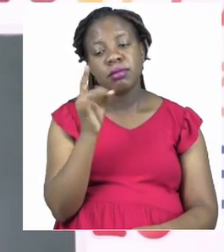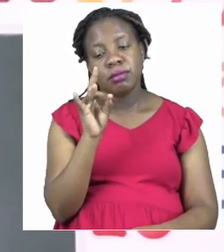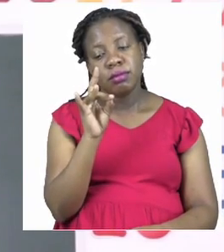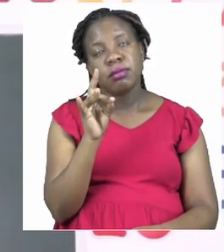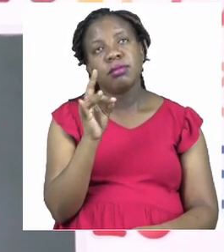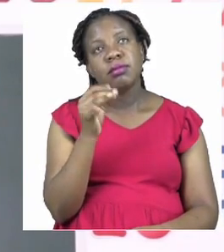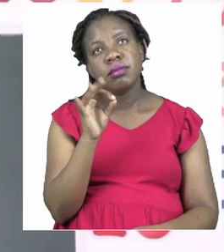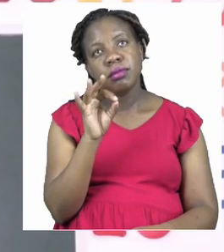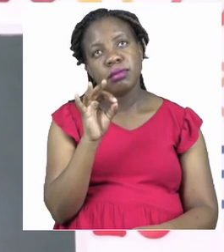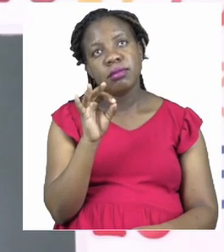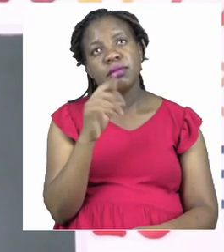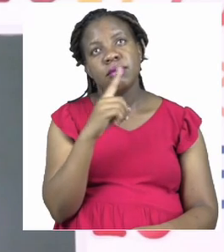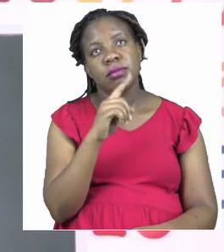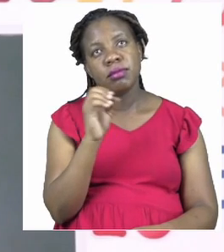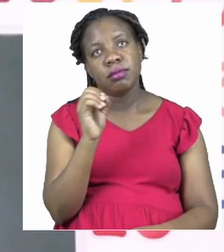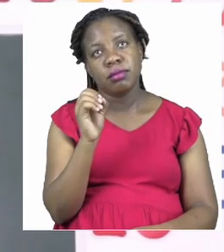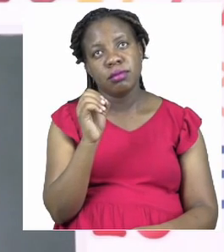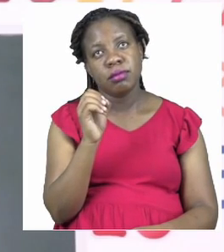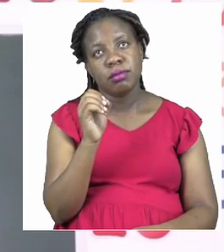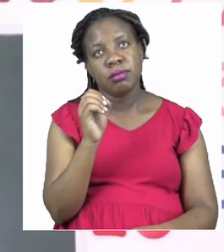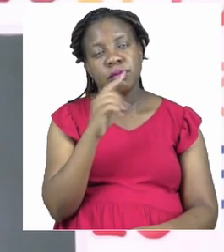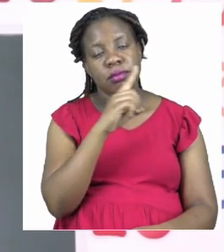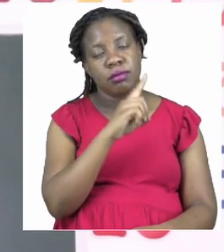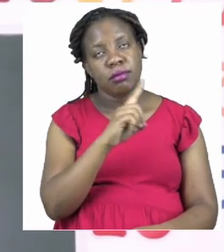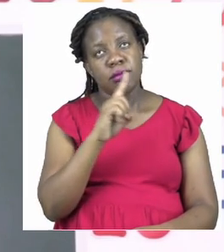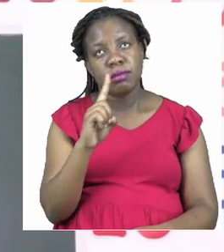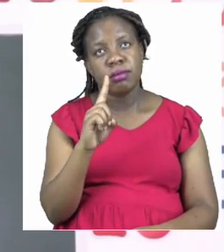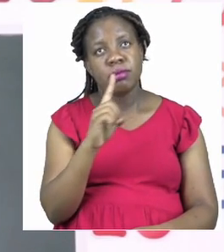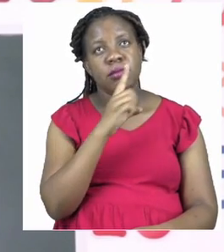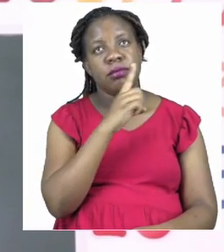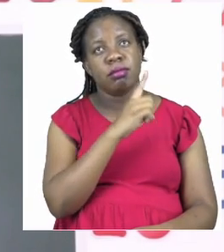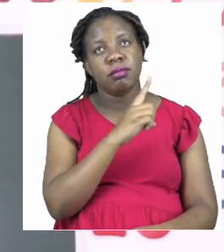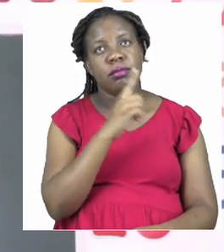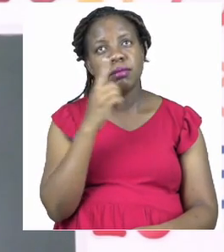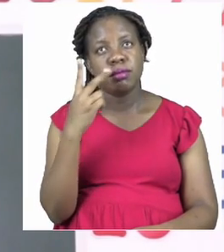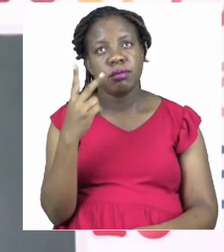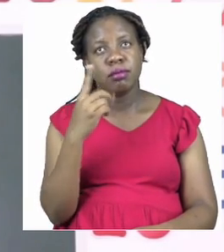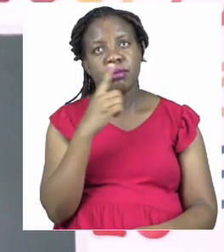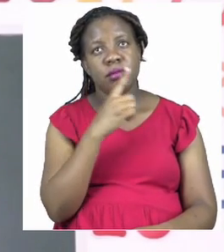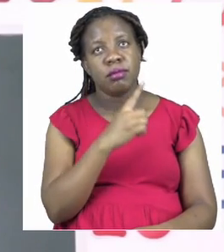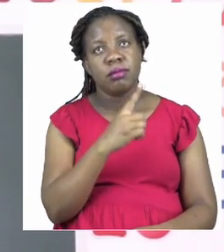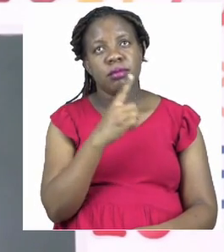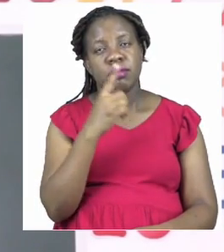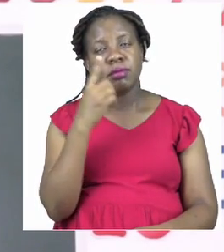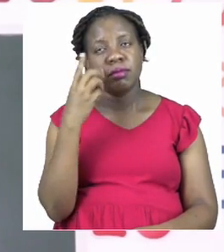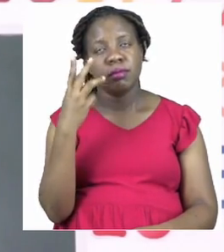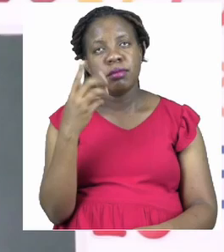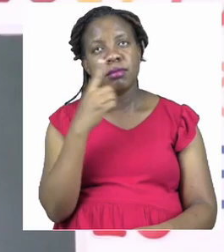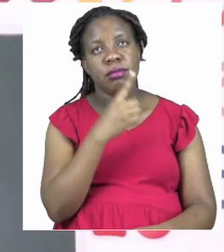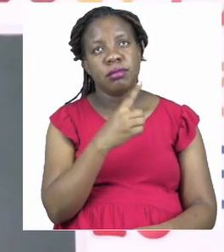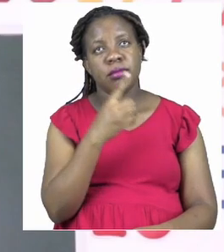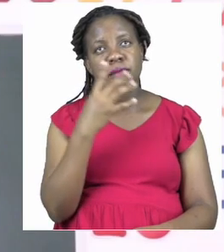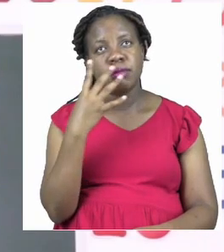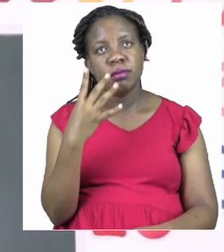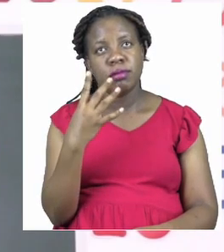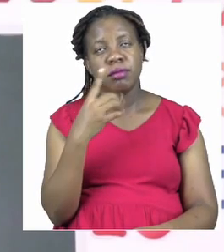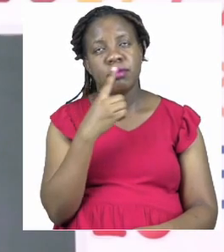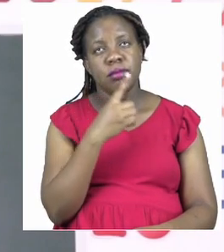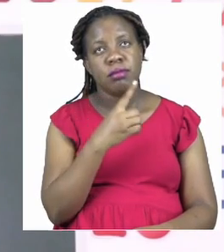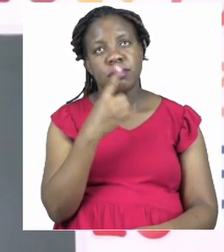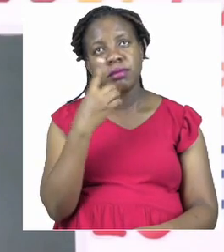8, 9, 10, 11, 12, 13,